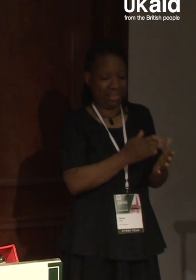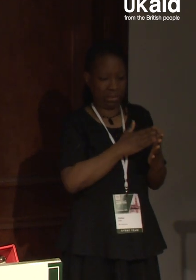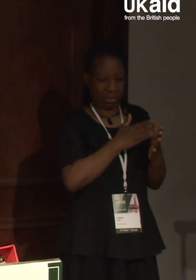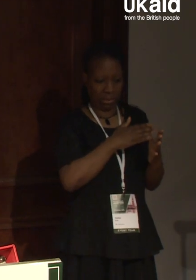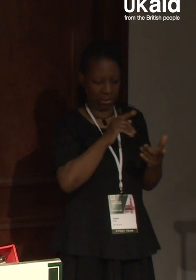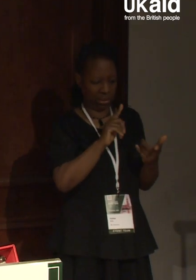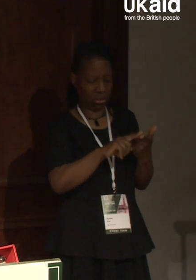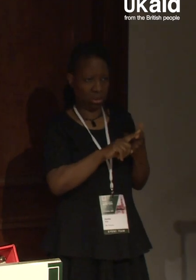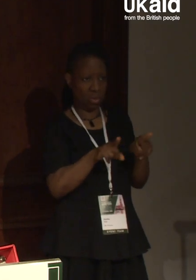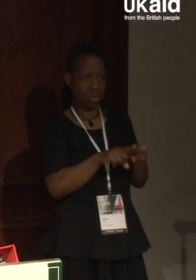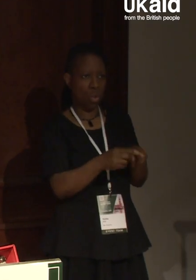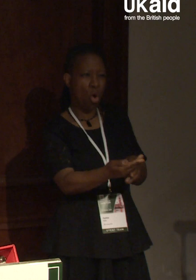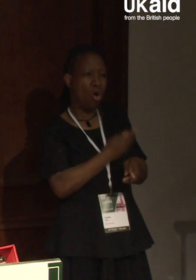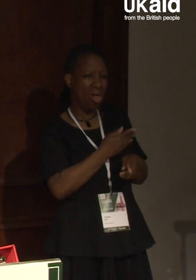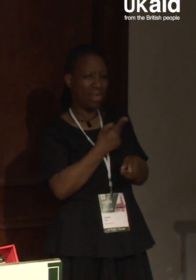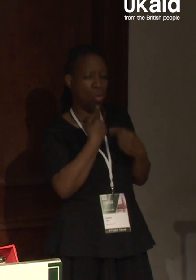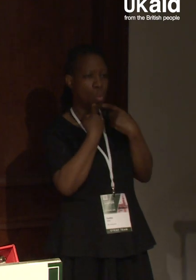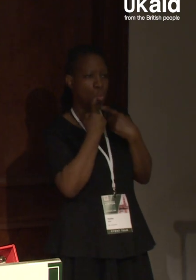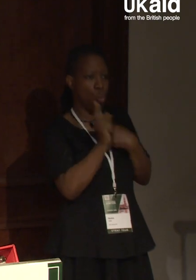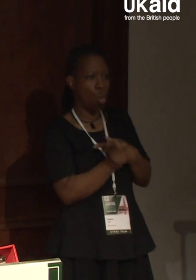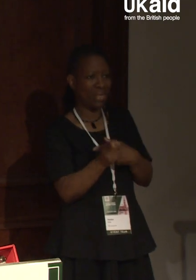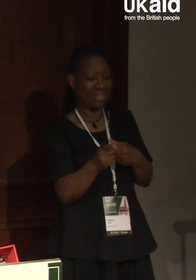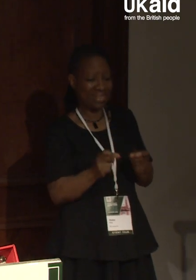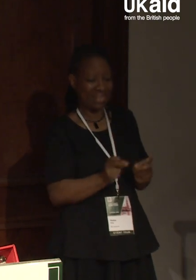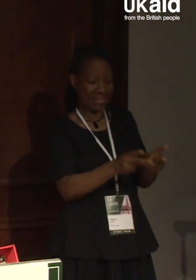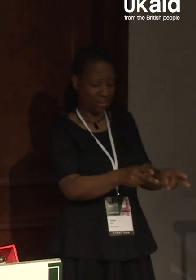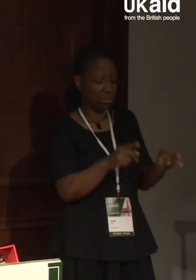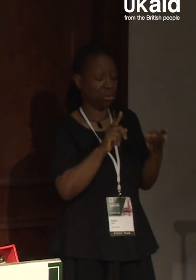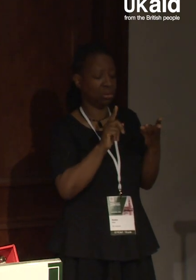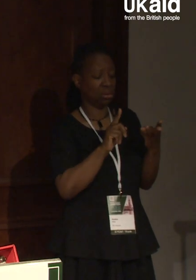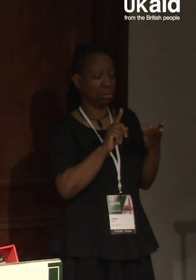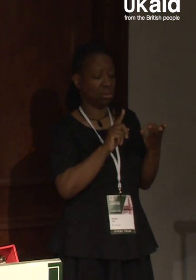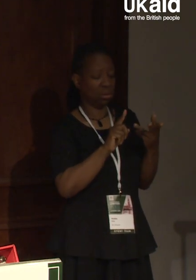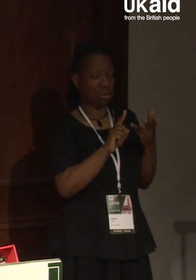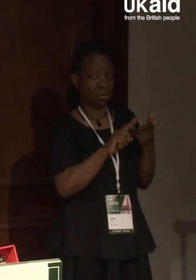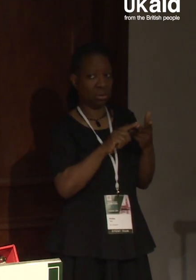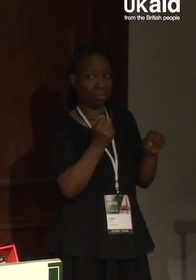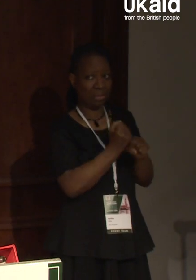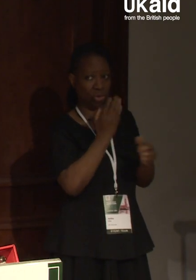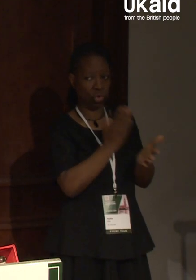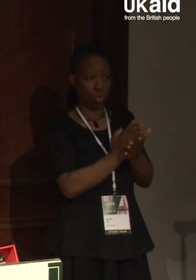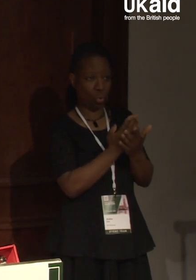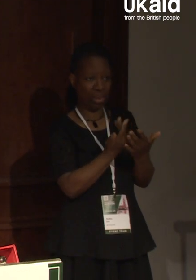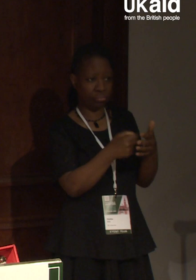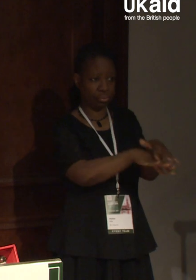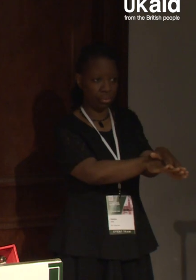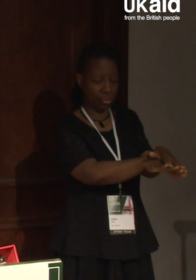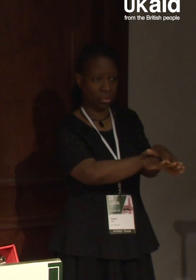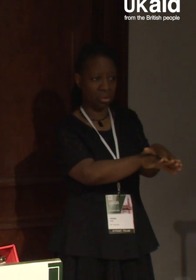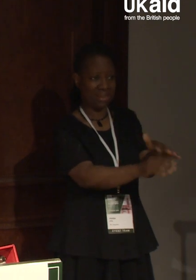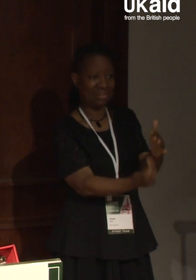be early warning systems, and the third one of those to be ensuring that we integrate into the national development plans of